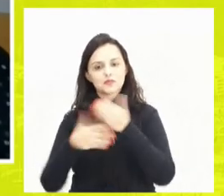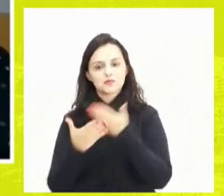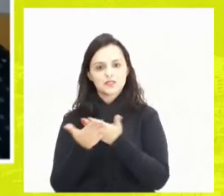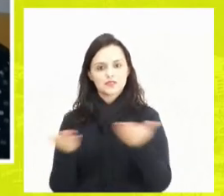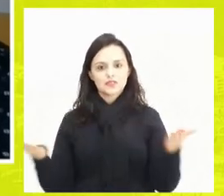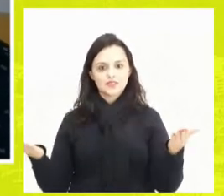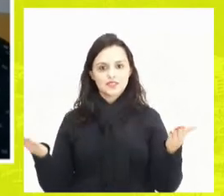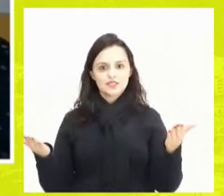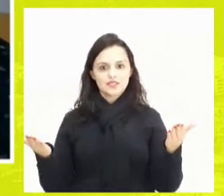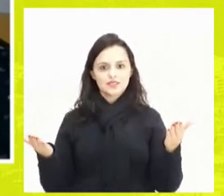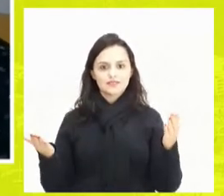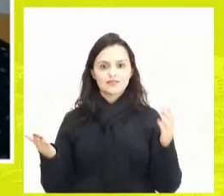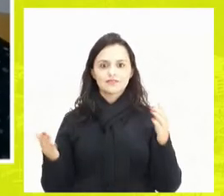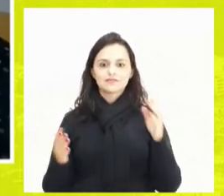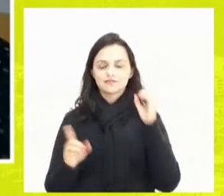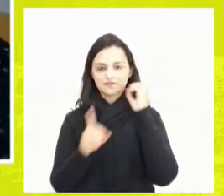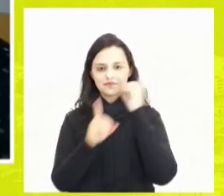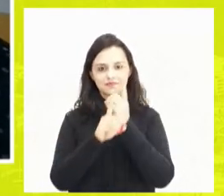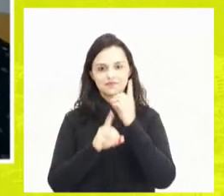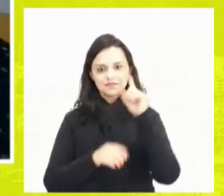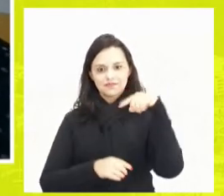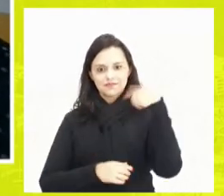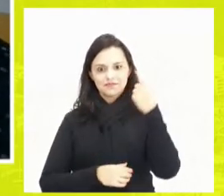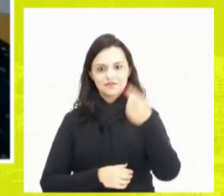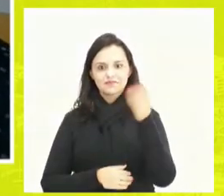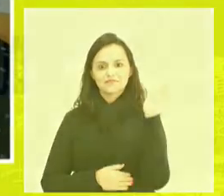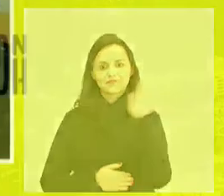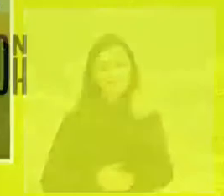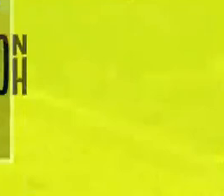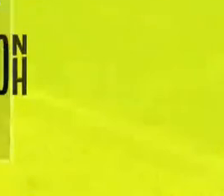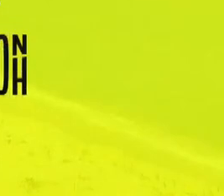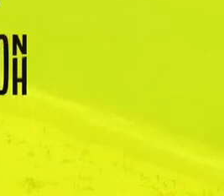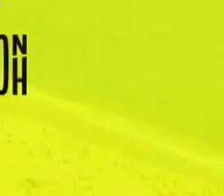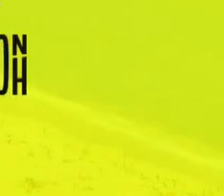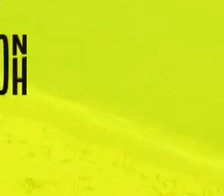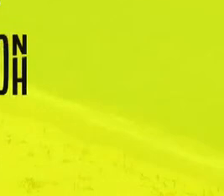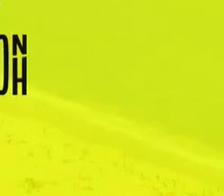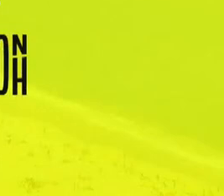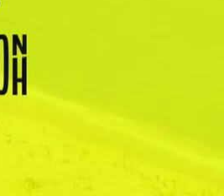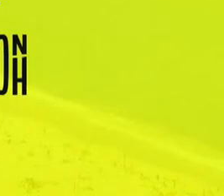evening see you next time at the next miss inficon